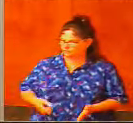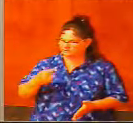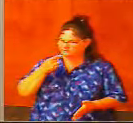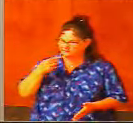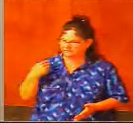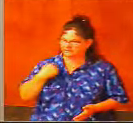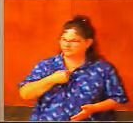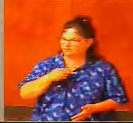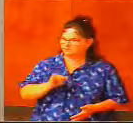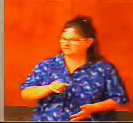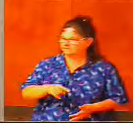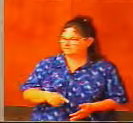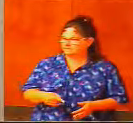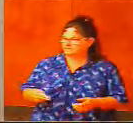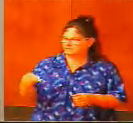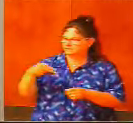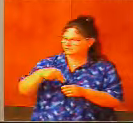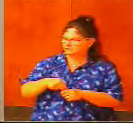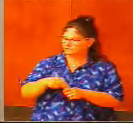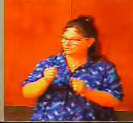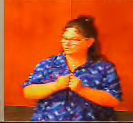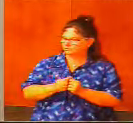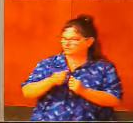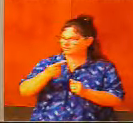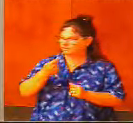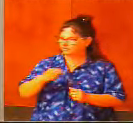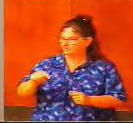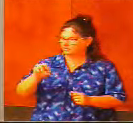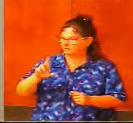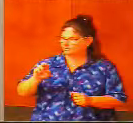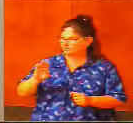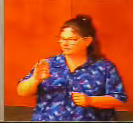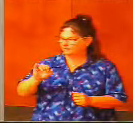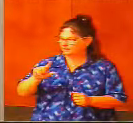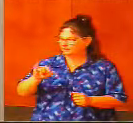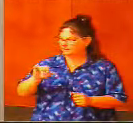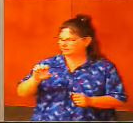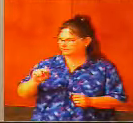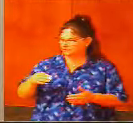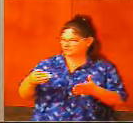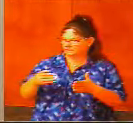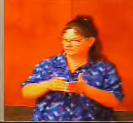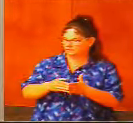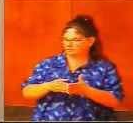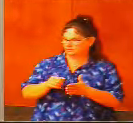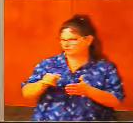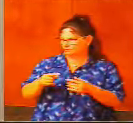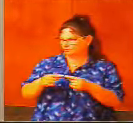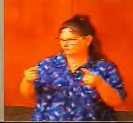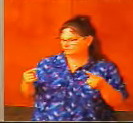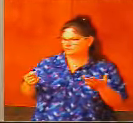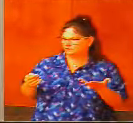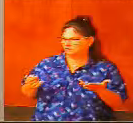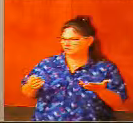participated in the rebellion, or a certain rebellion.